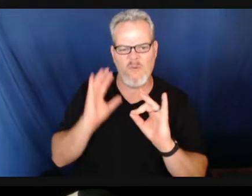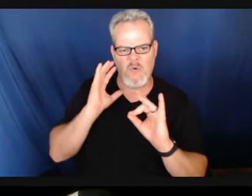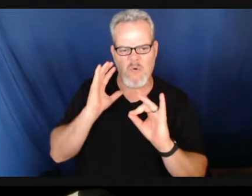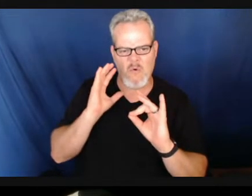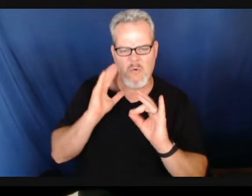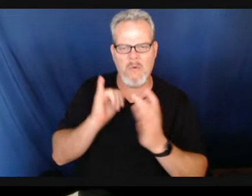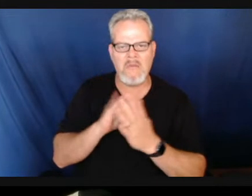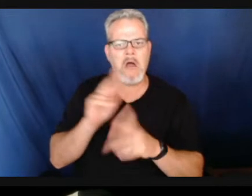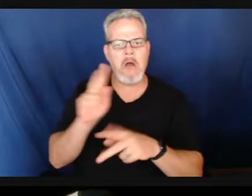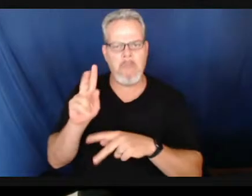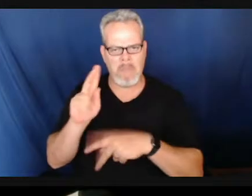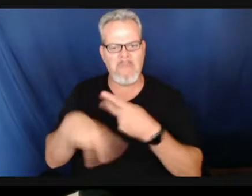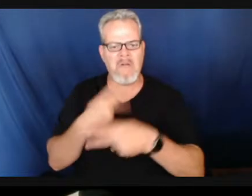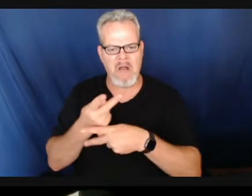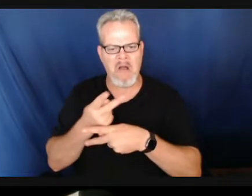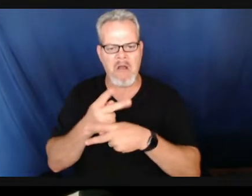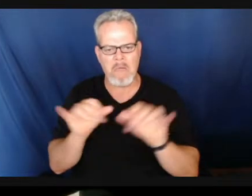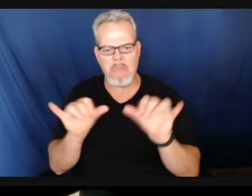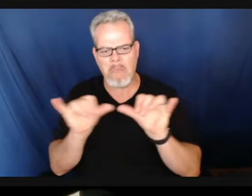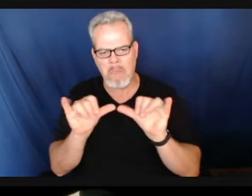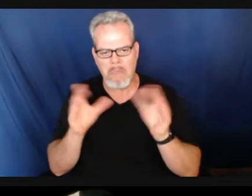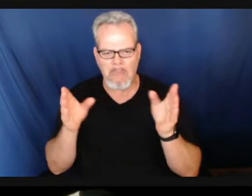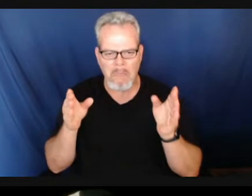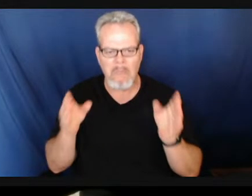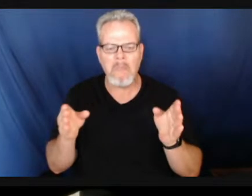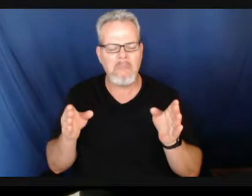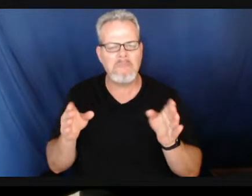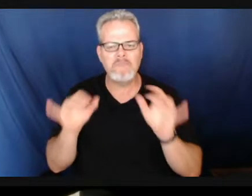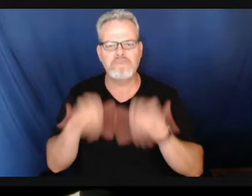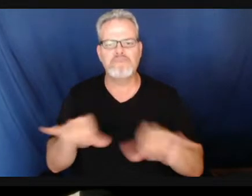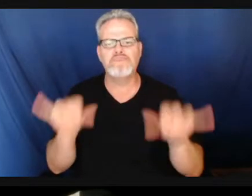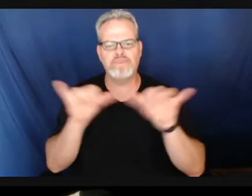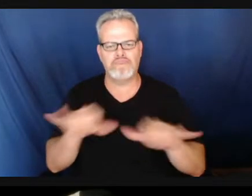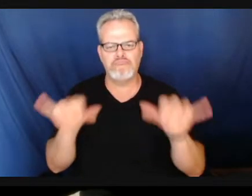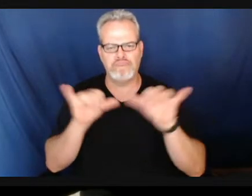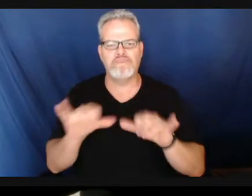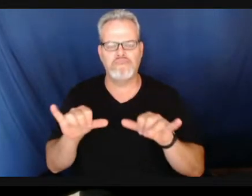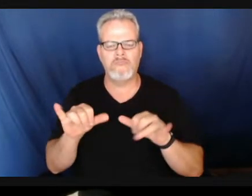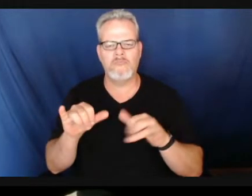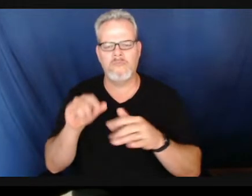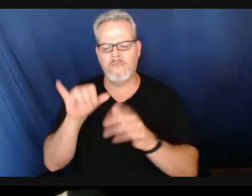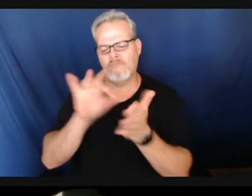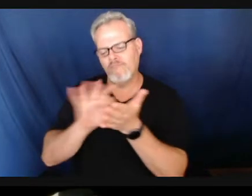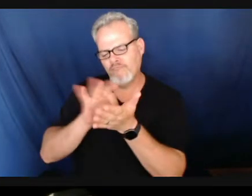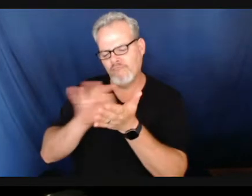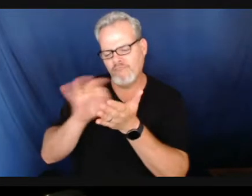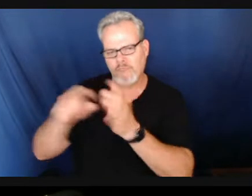average of the pauses or the times between episodes here.